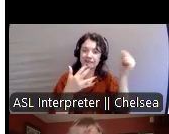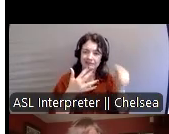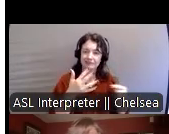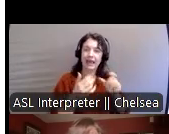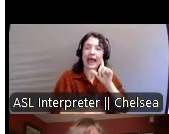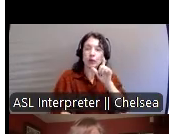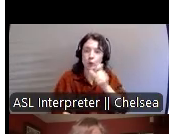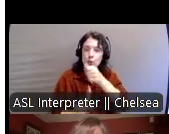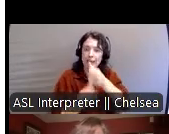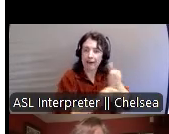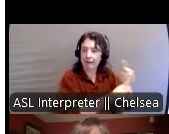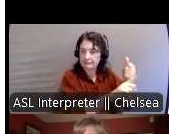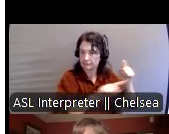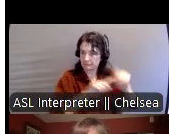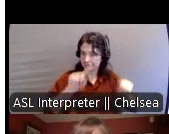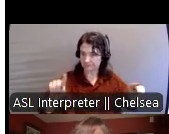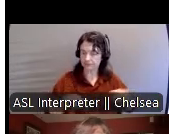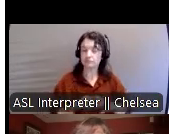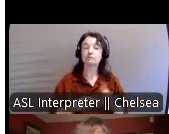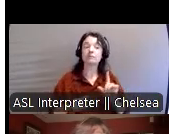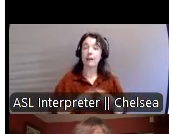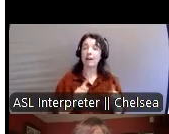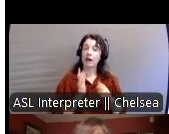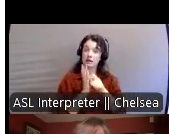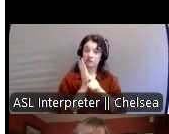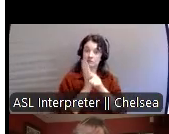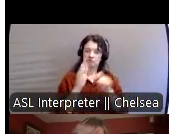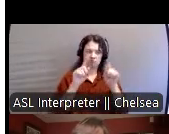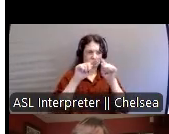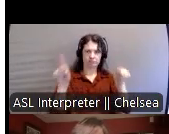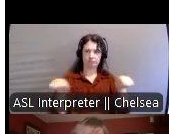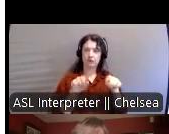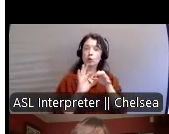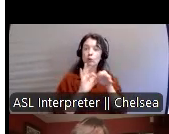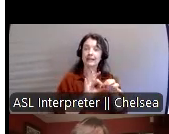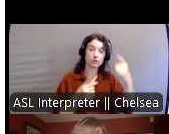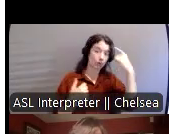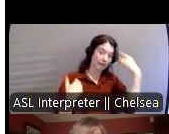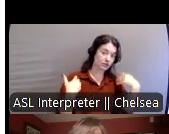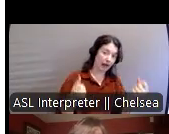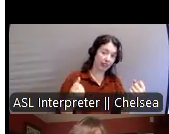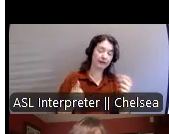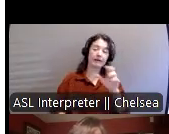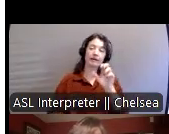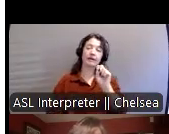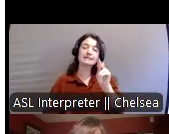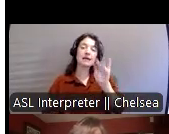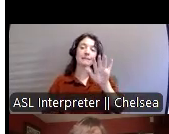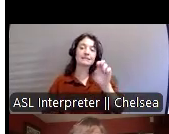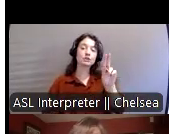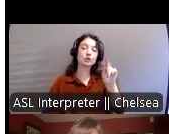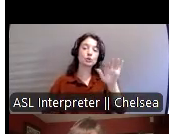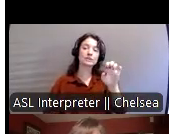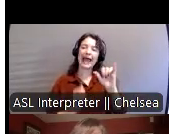However, I have put together a handout or a poster on mental health and substance use risk factors in intimate partner violence.